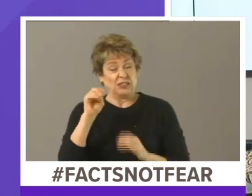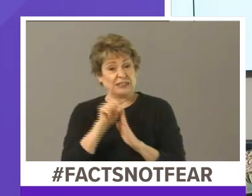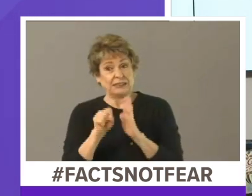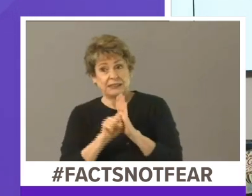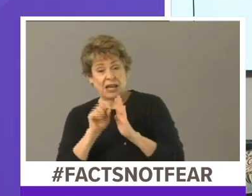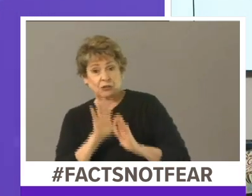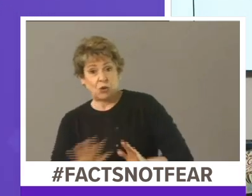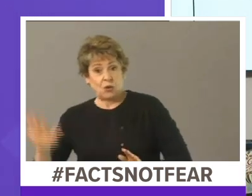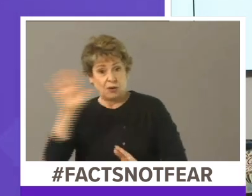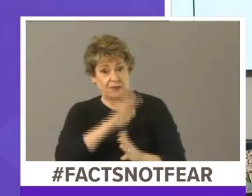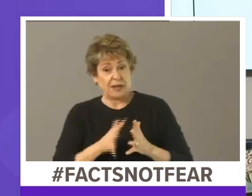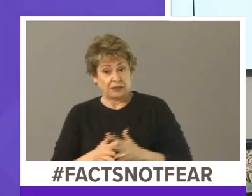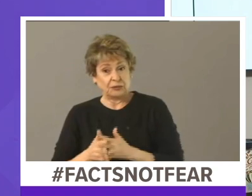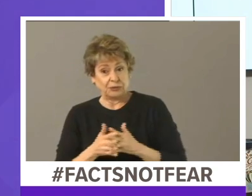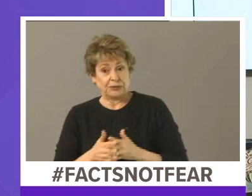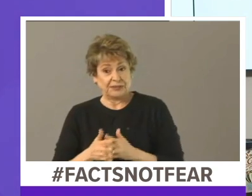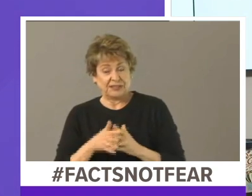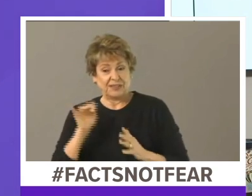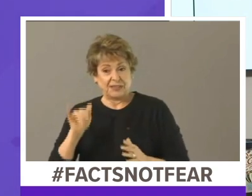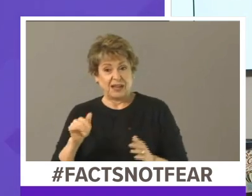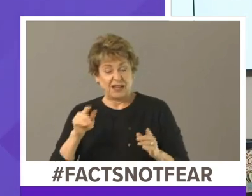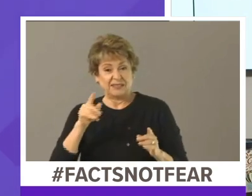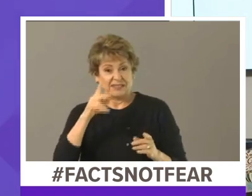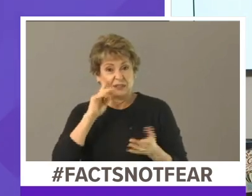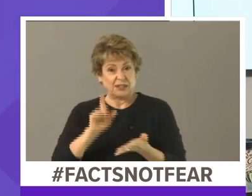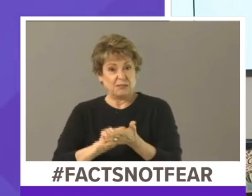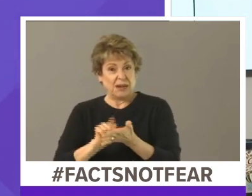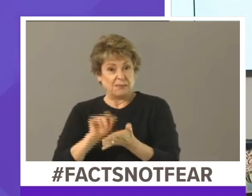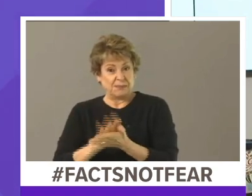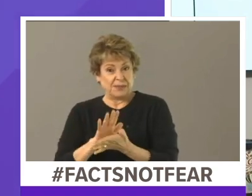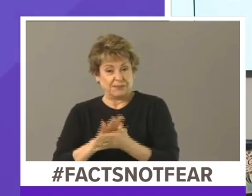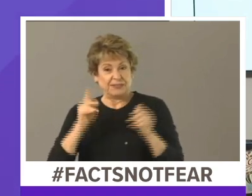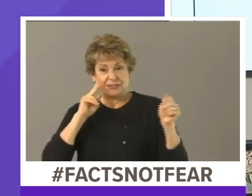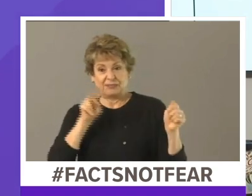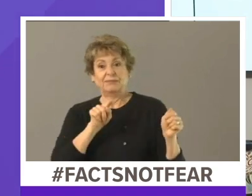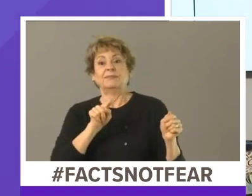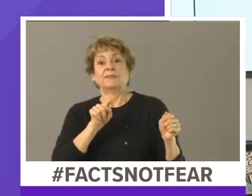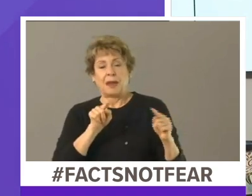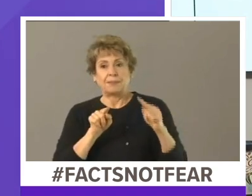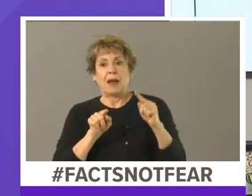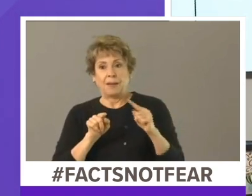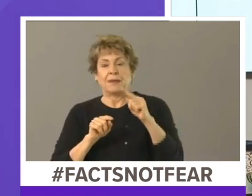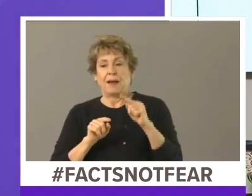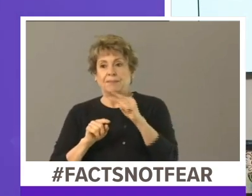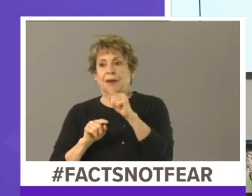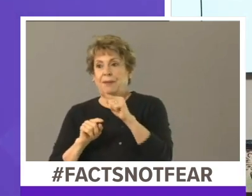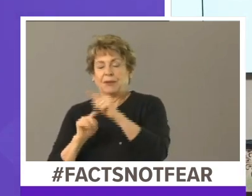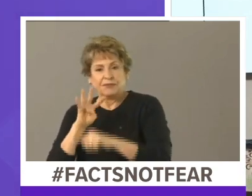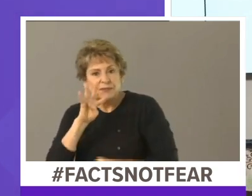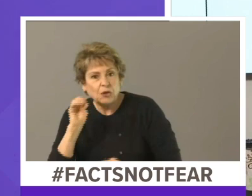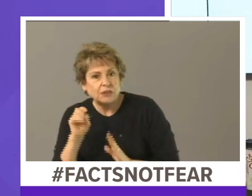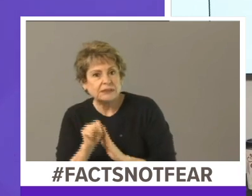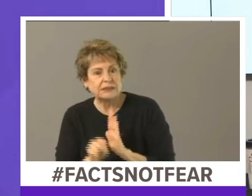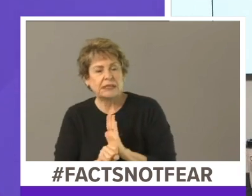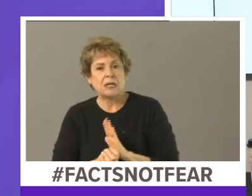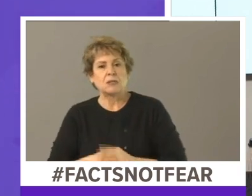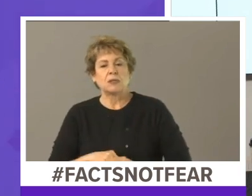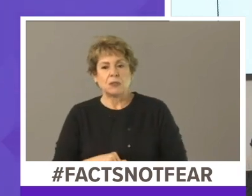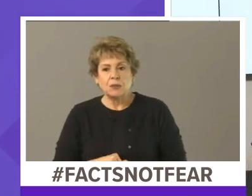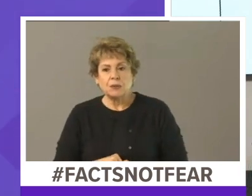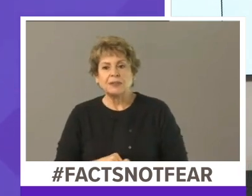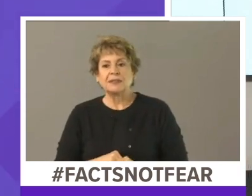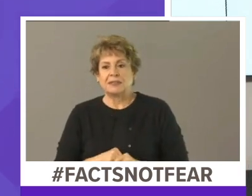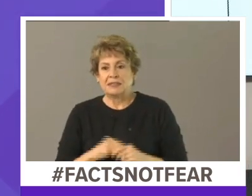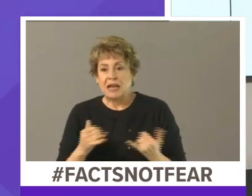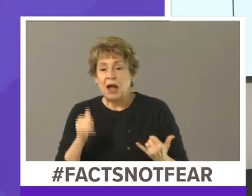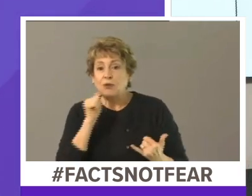Washington, D.C. and the Virgin Islands. But Arizona had moved to this page, where new cases are mostly